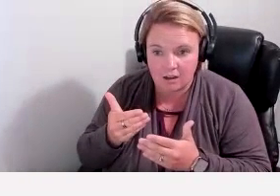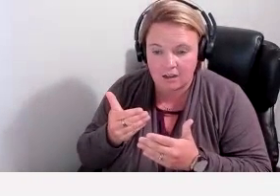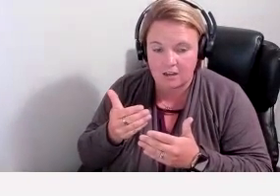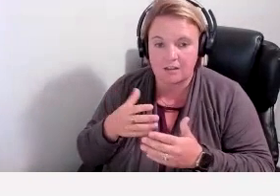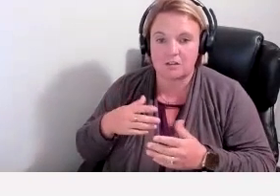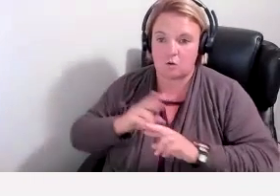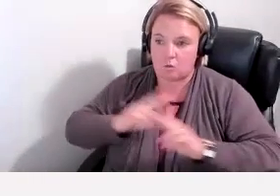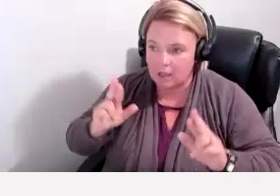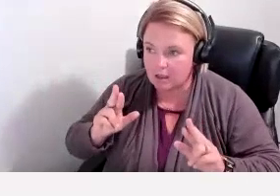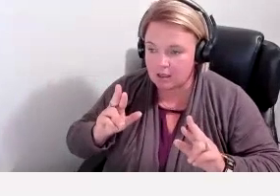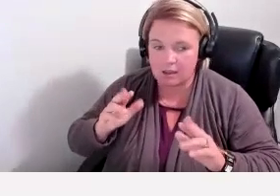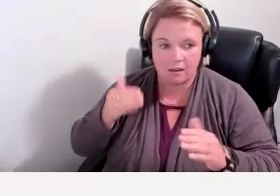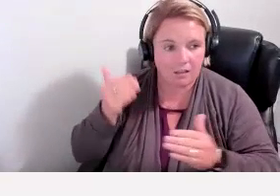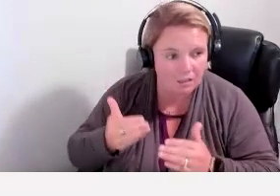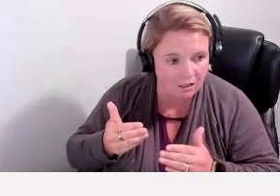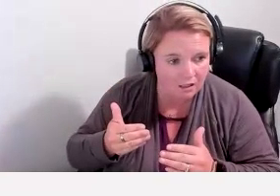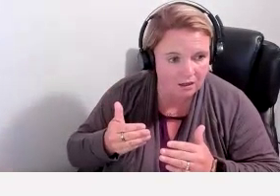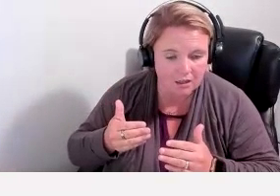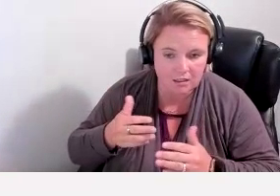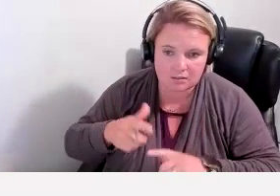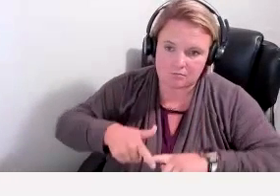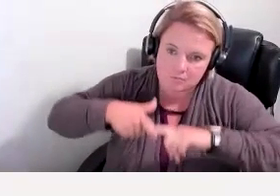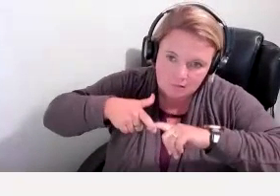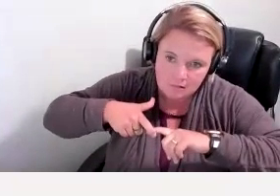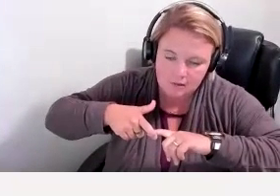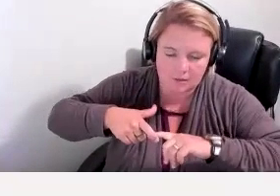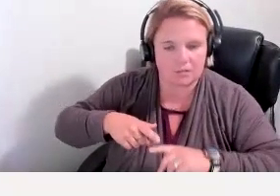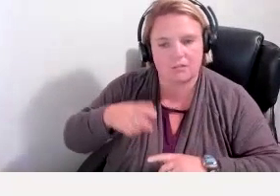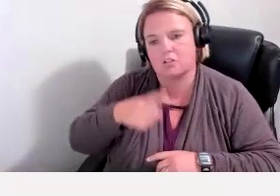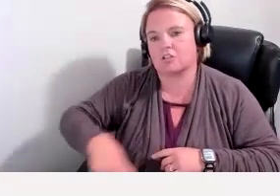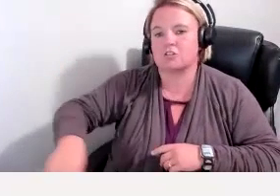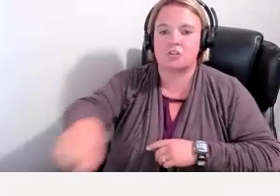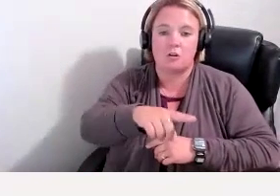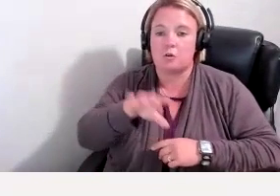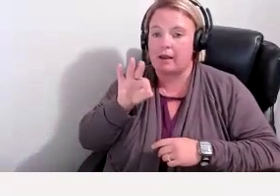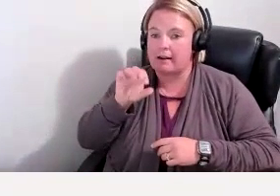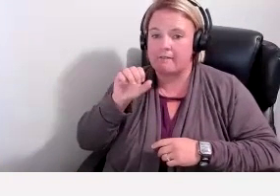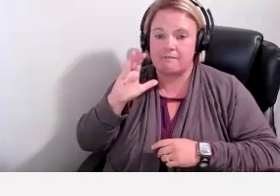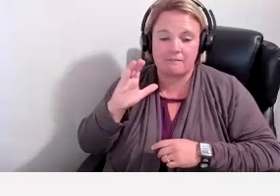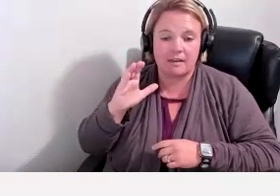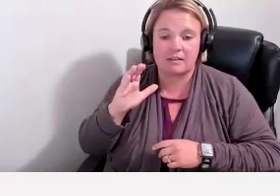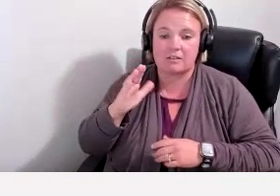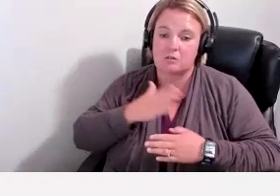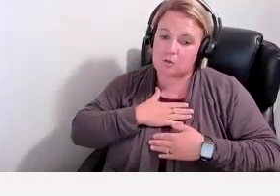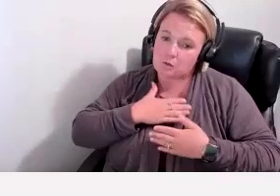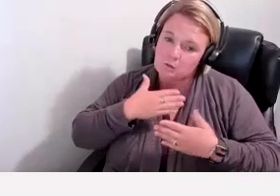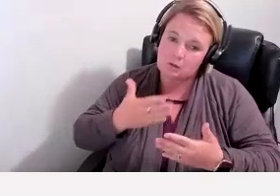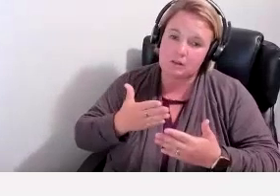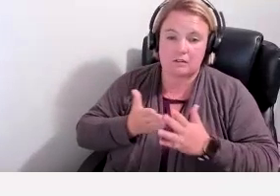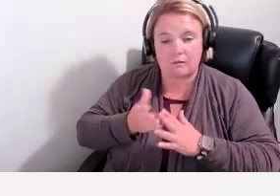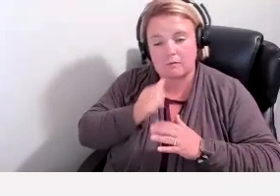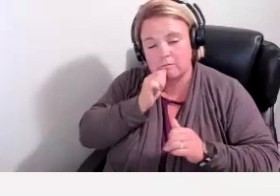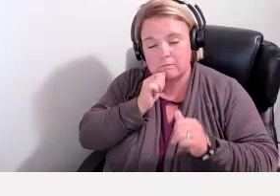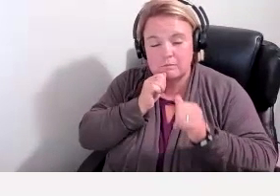we're almost there. Oh, okay. You all had a group of faculty that were willing to go through that with